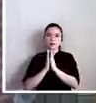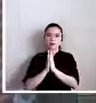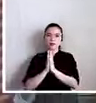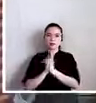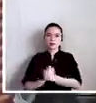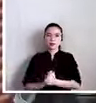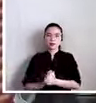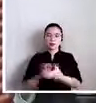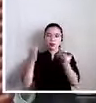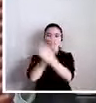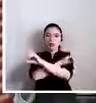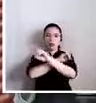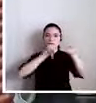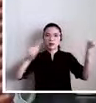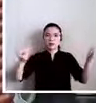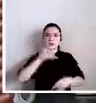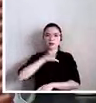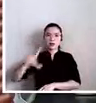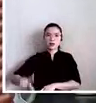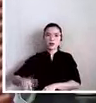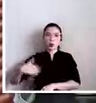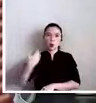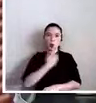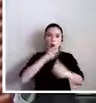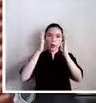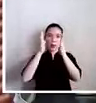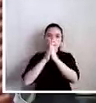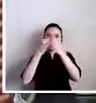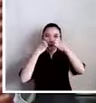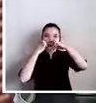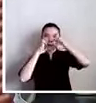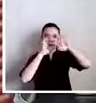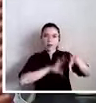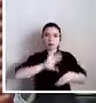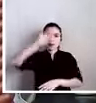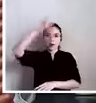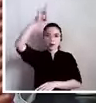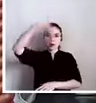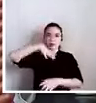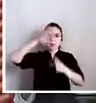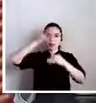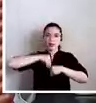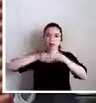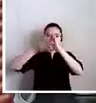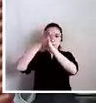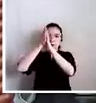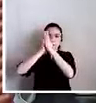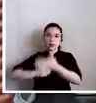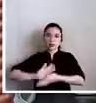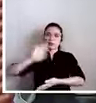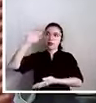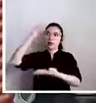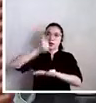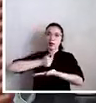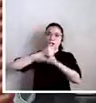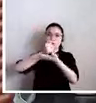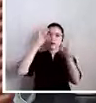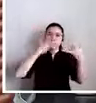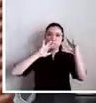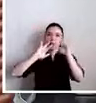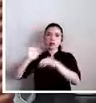Deliver us, Lord, we pray, from every evil. Graciously grant peace in our days, that by the help of your mercy, we may be always free